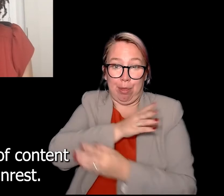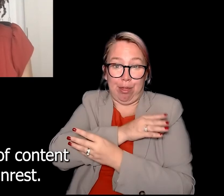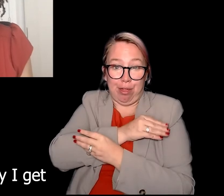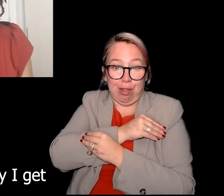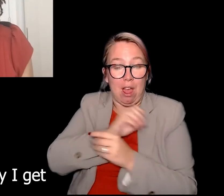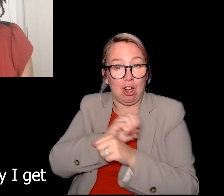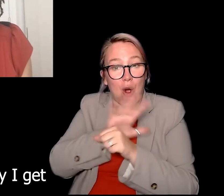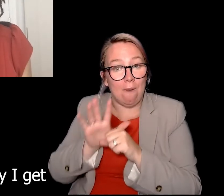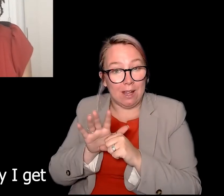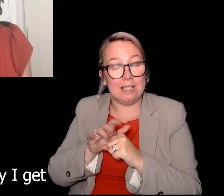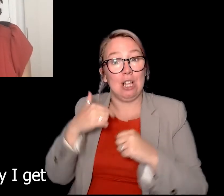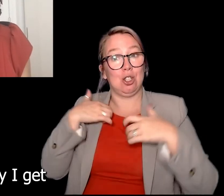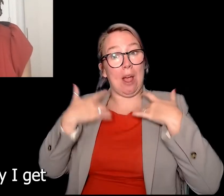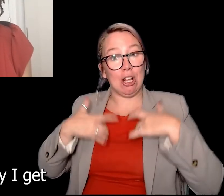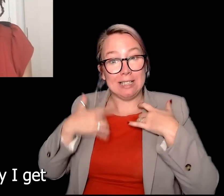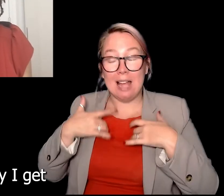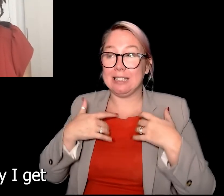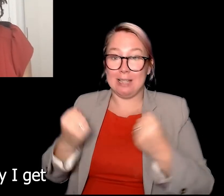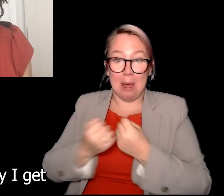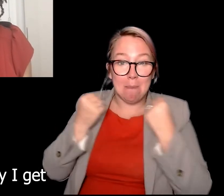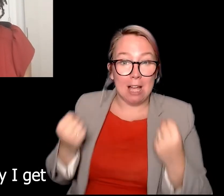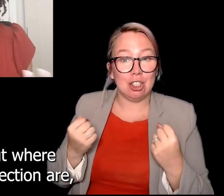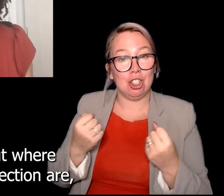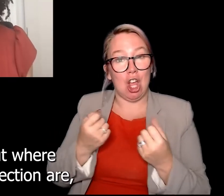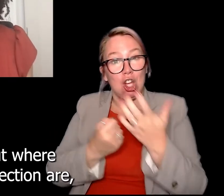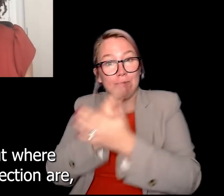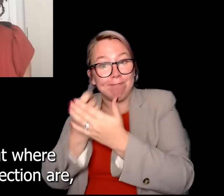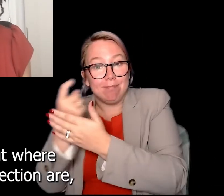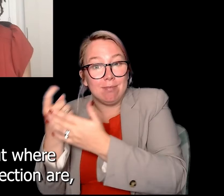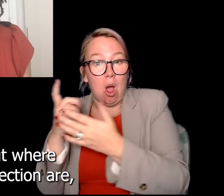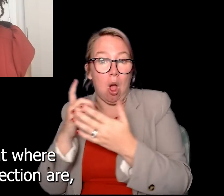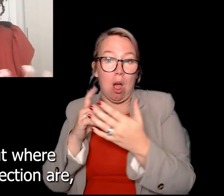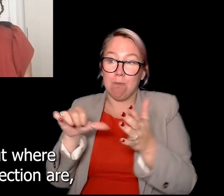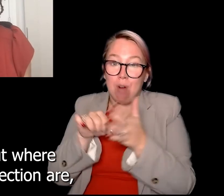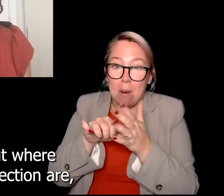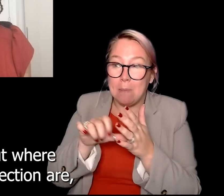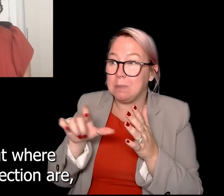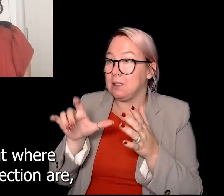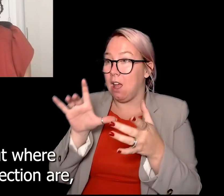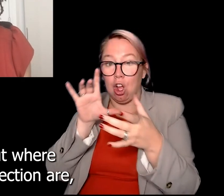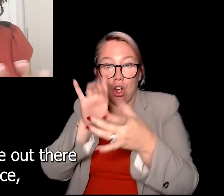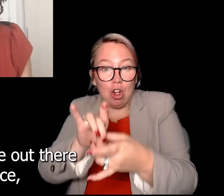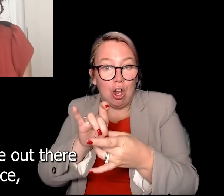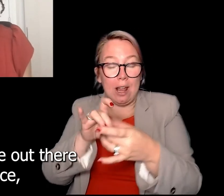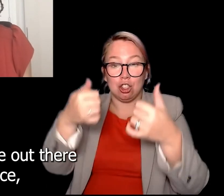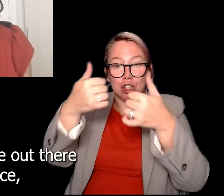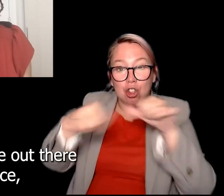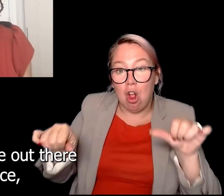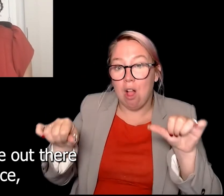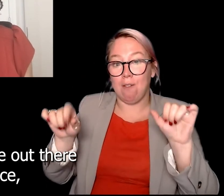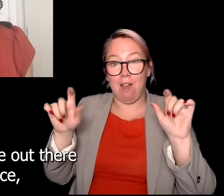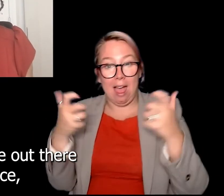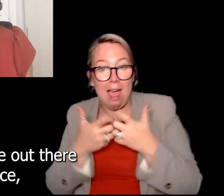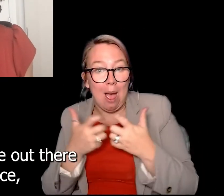social unrest. So it's kind of amazing for me to jump in and really, like I said, get excited, get passionate about what are the new opportunities for connection or what new problems are there